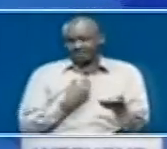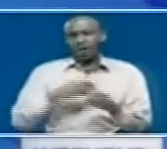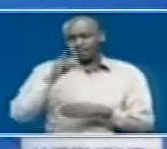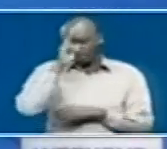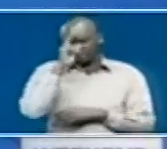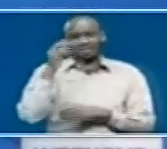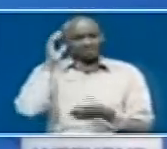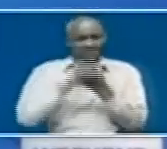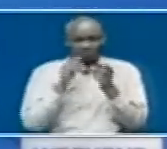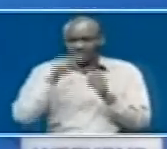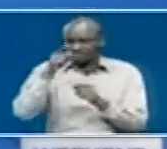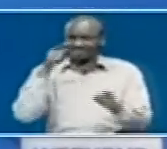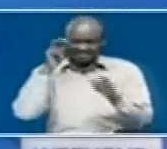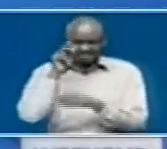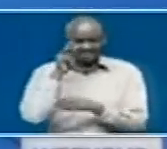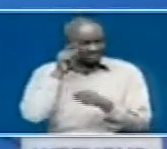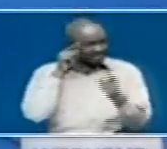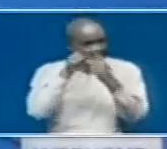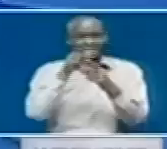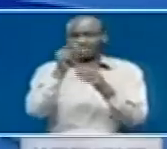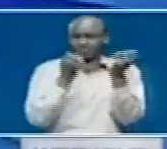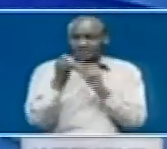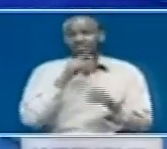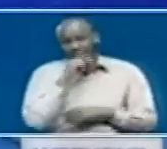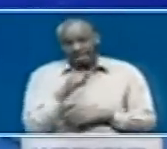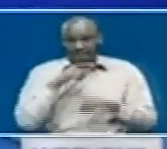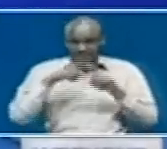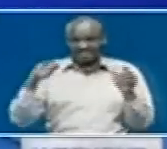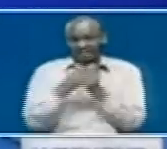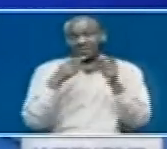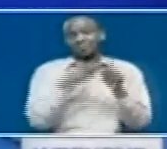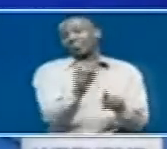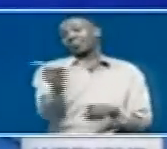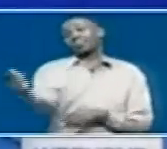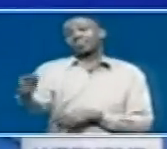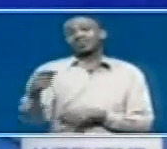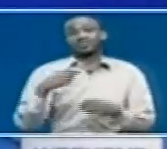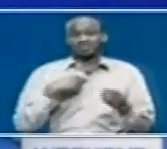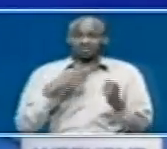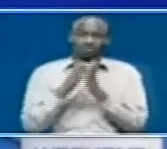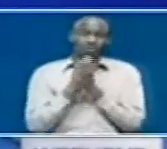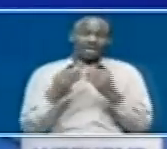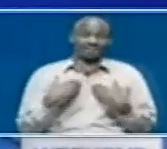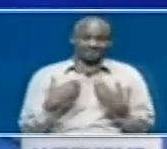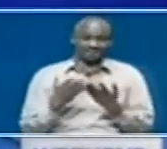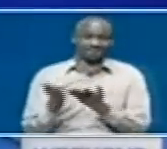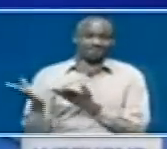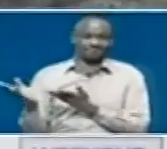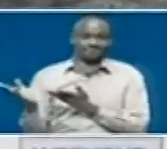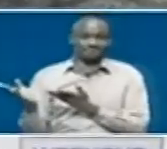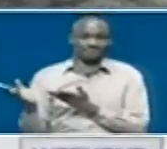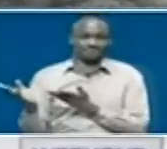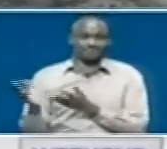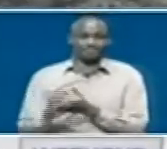the gunmen were targeting businessman Shahid Bhat, who was killed in the incident. Ferdinand Omondi reports.